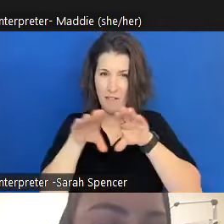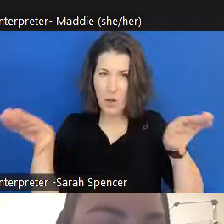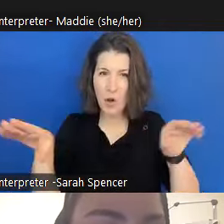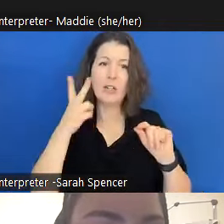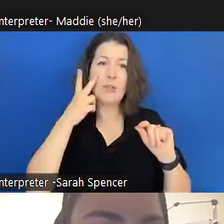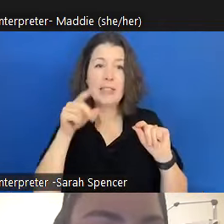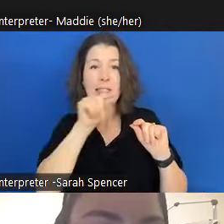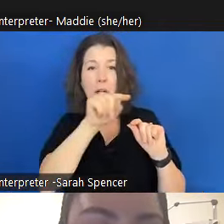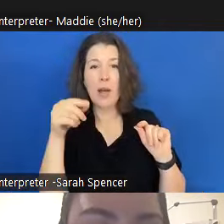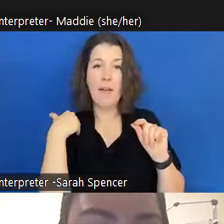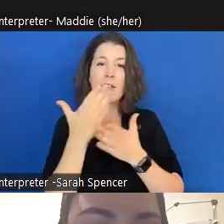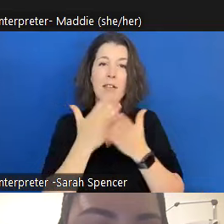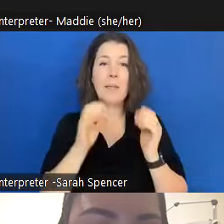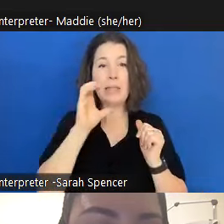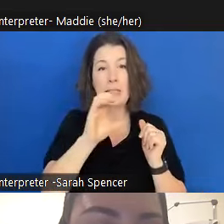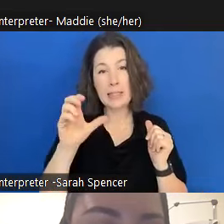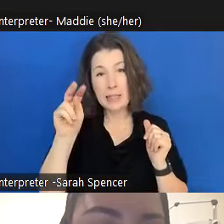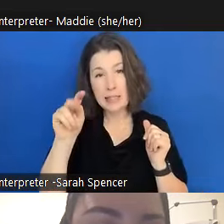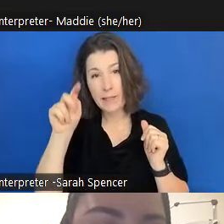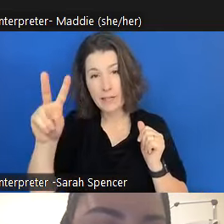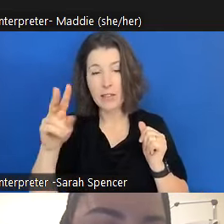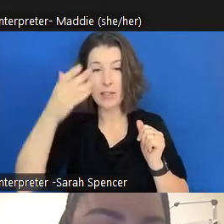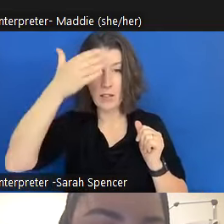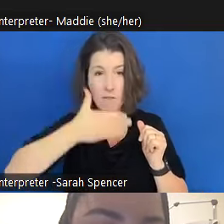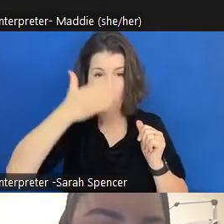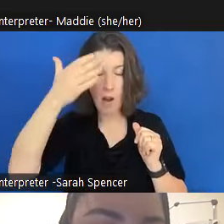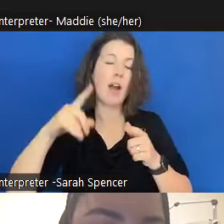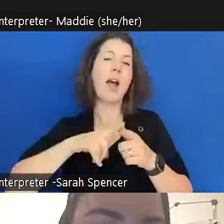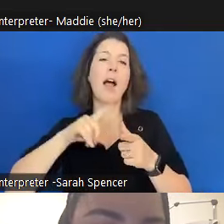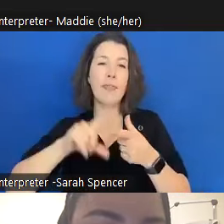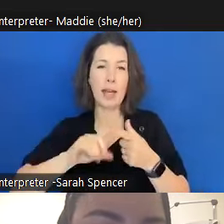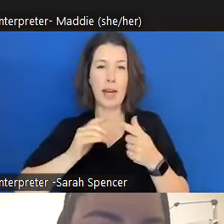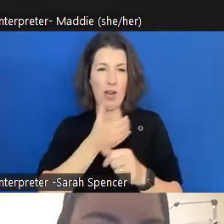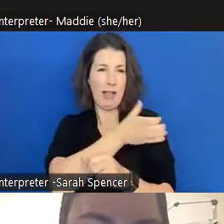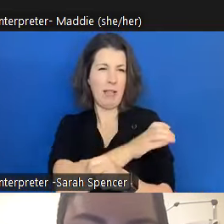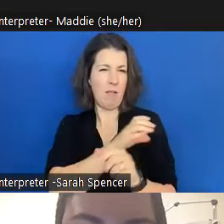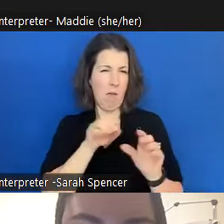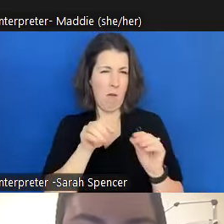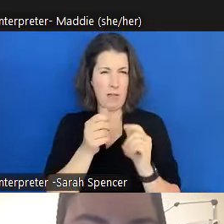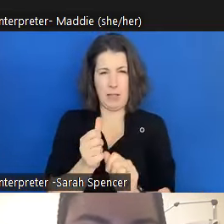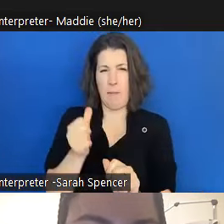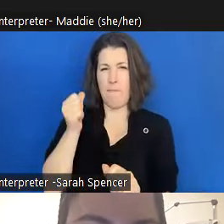of CCTVs right at the front, and then our clinics are in the back.